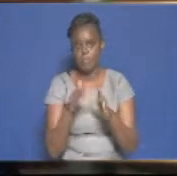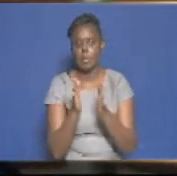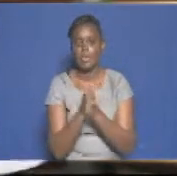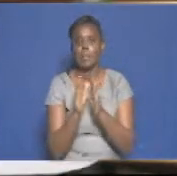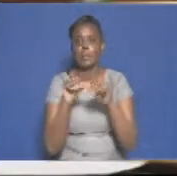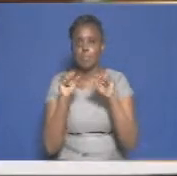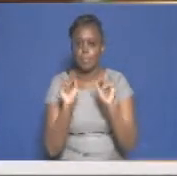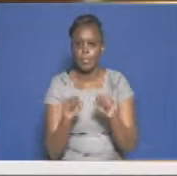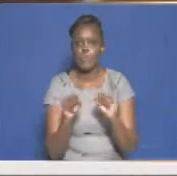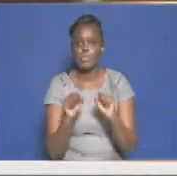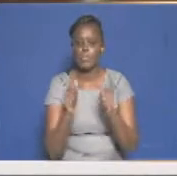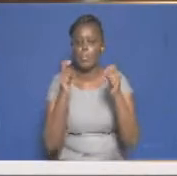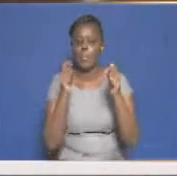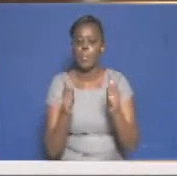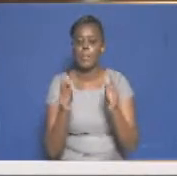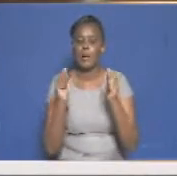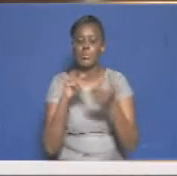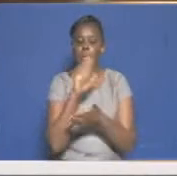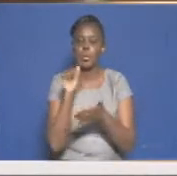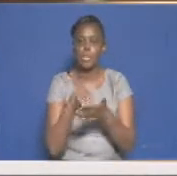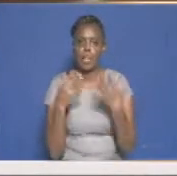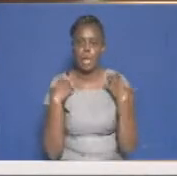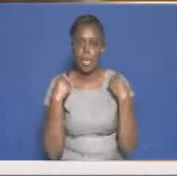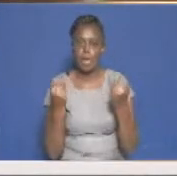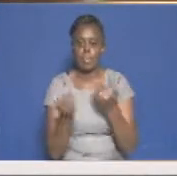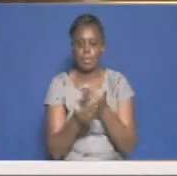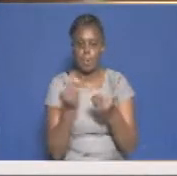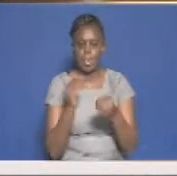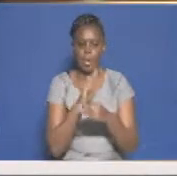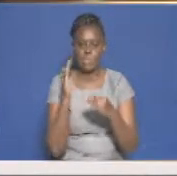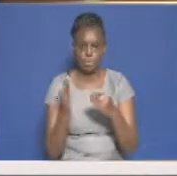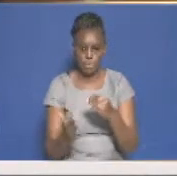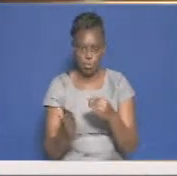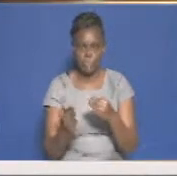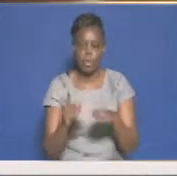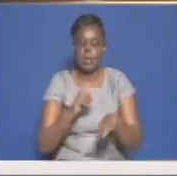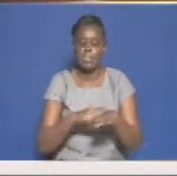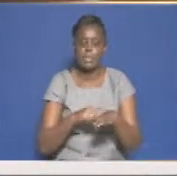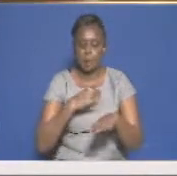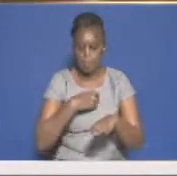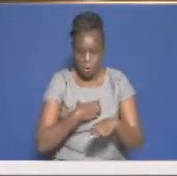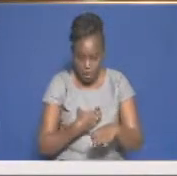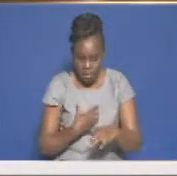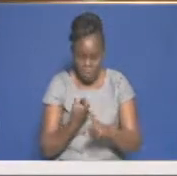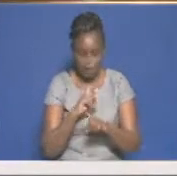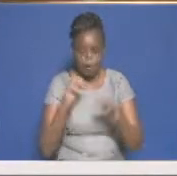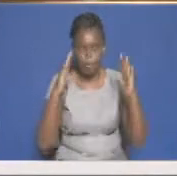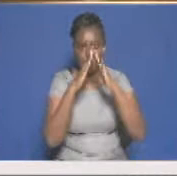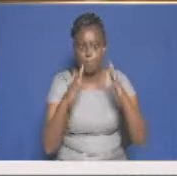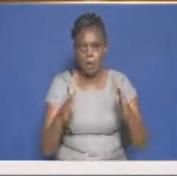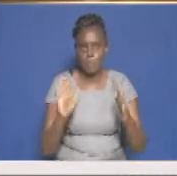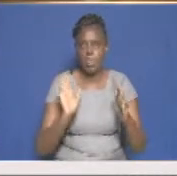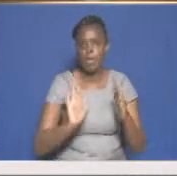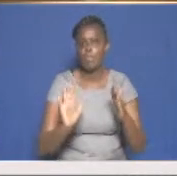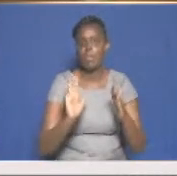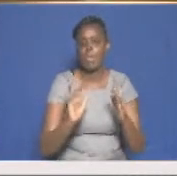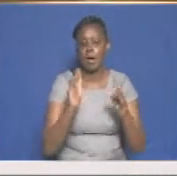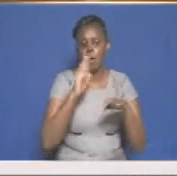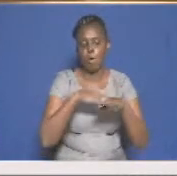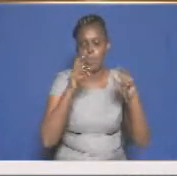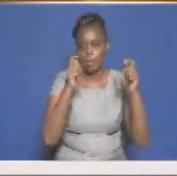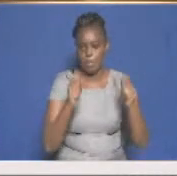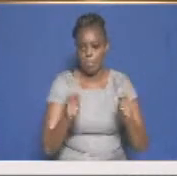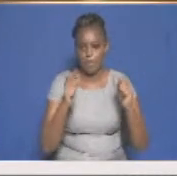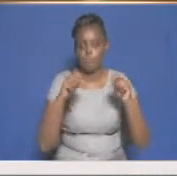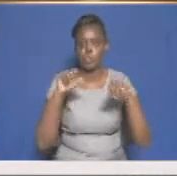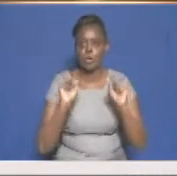that pension includes health care cover for them, so that when they retire from the house or they are on pension, they